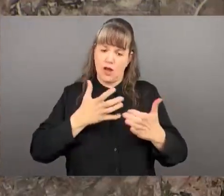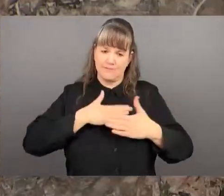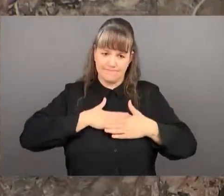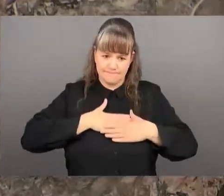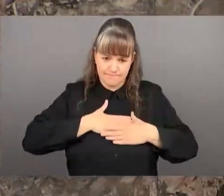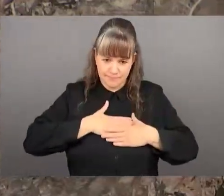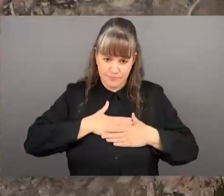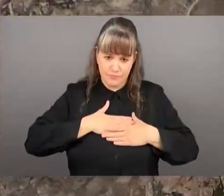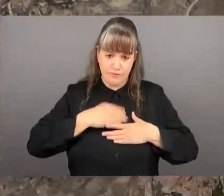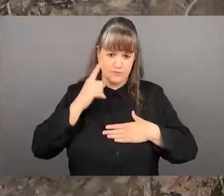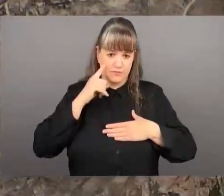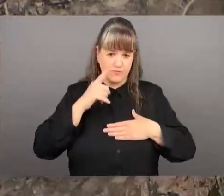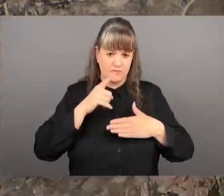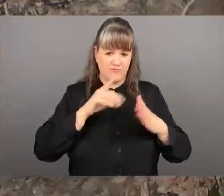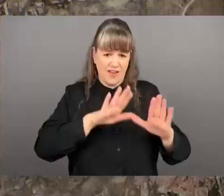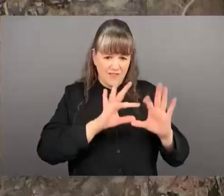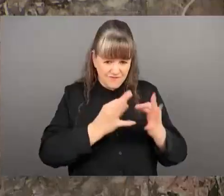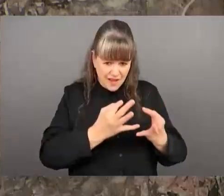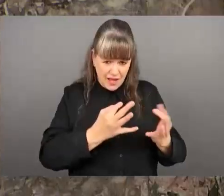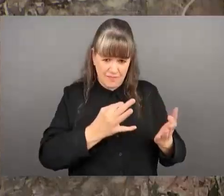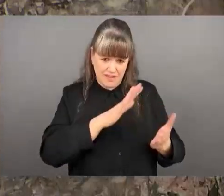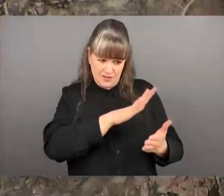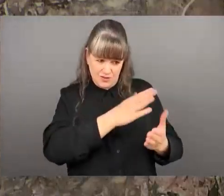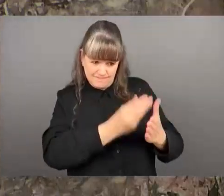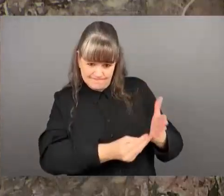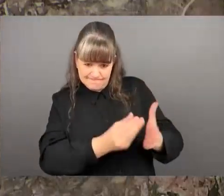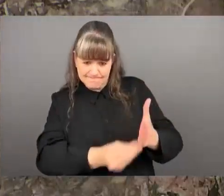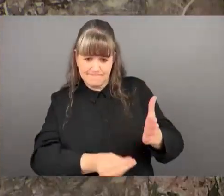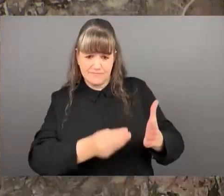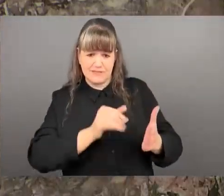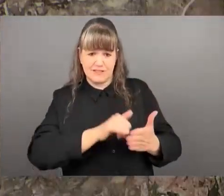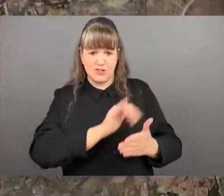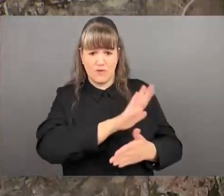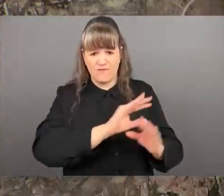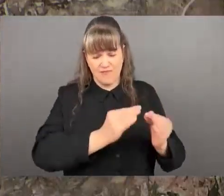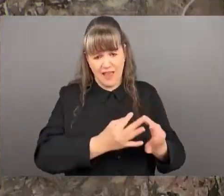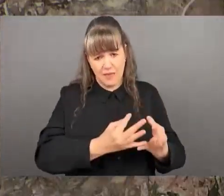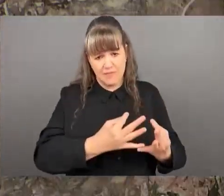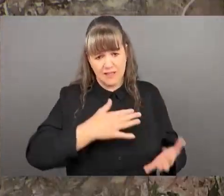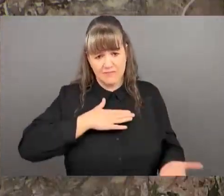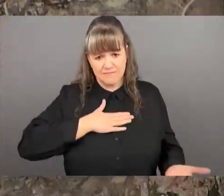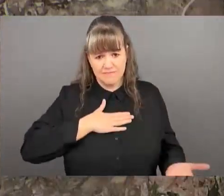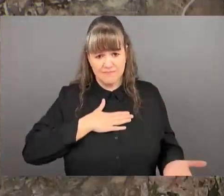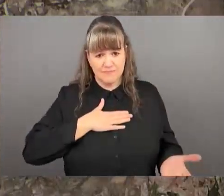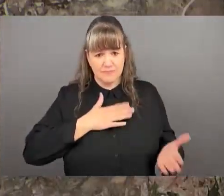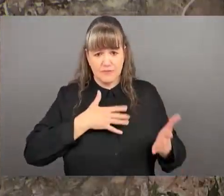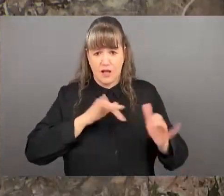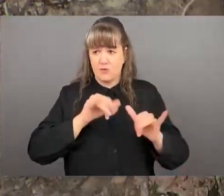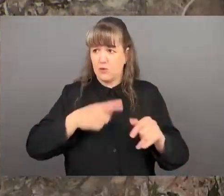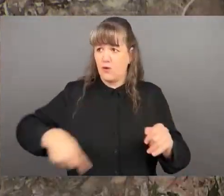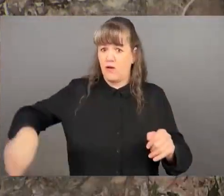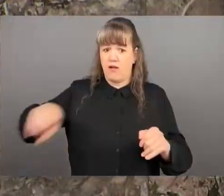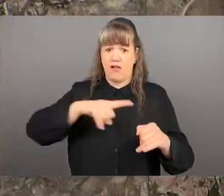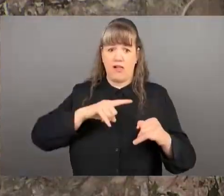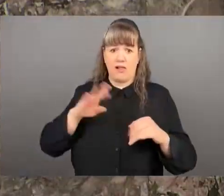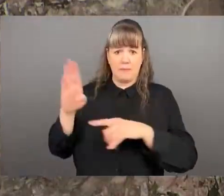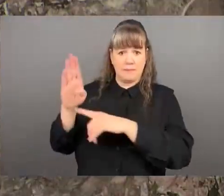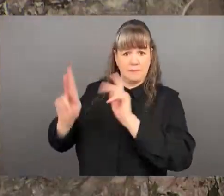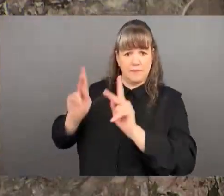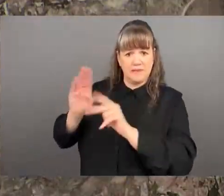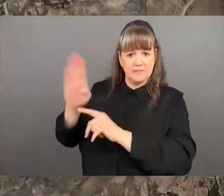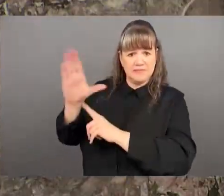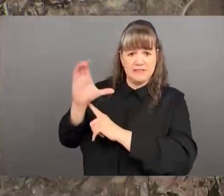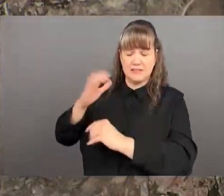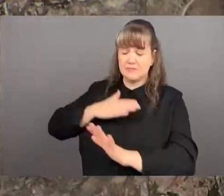has faced, and to express to all British Columbians the sadness and the grief, and acknowledge that for